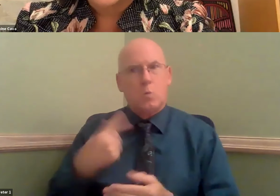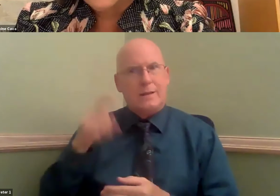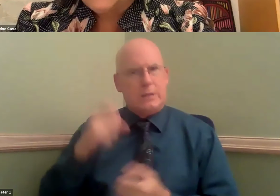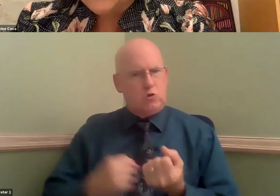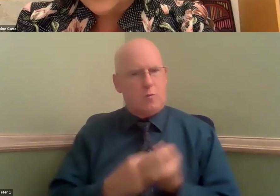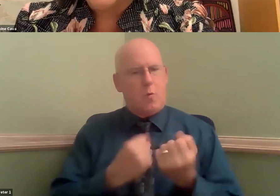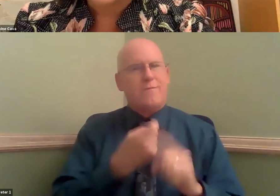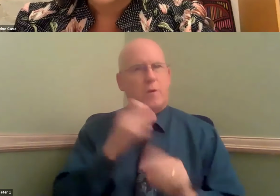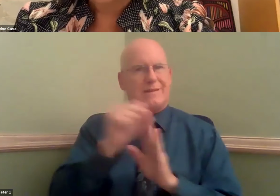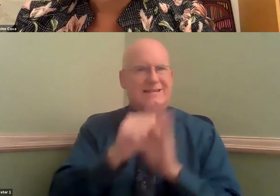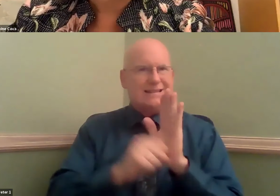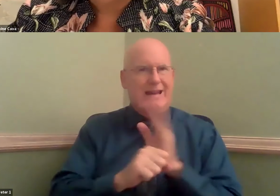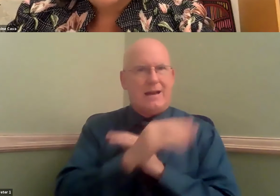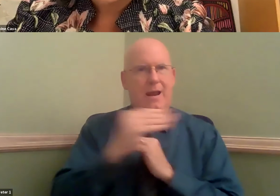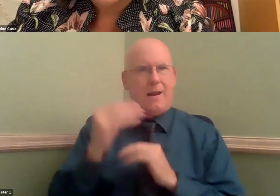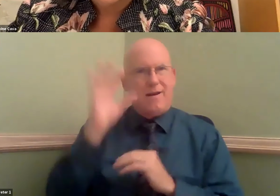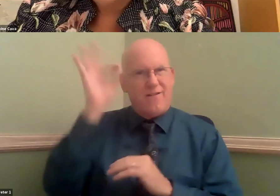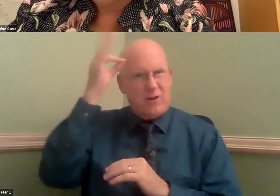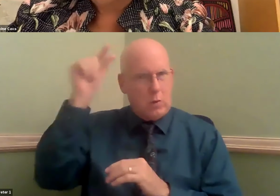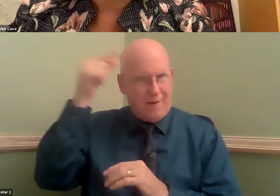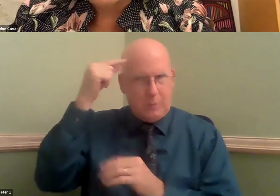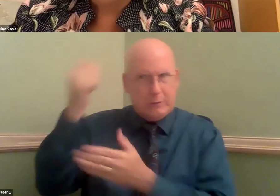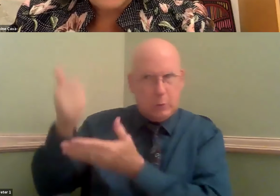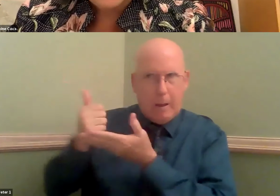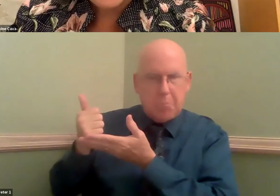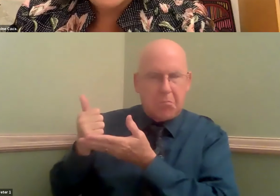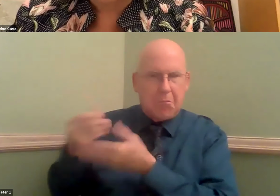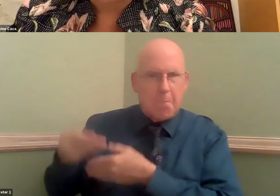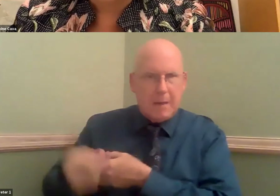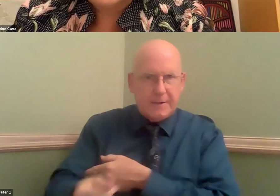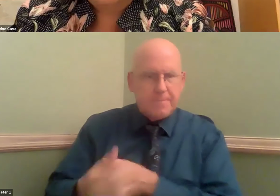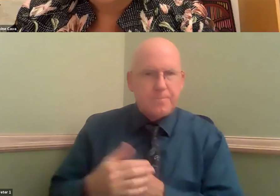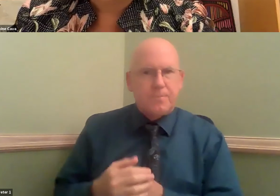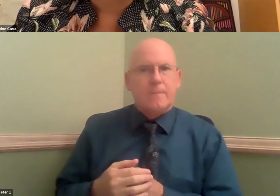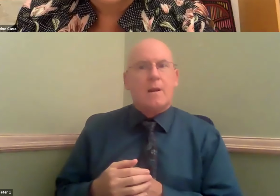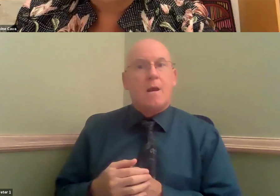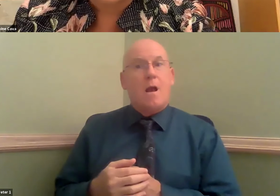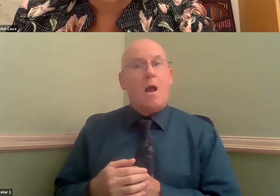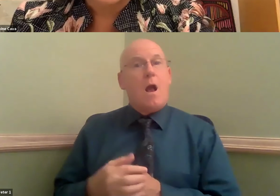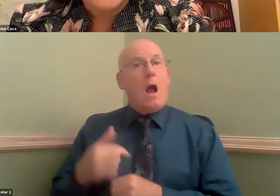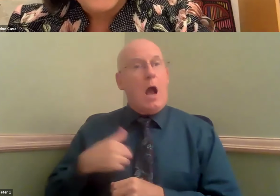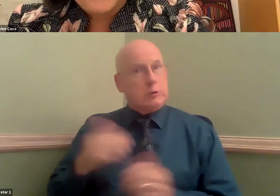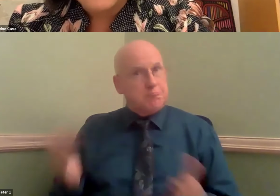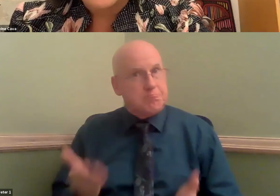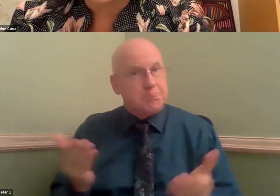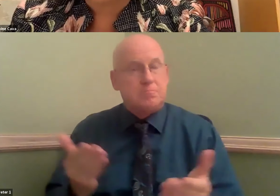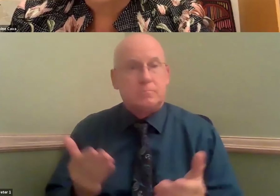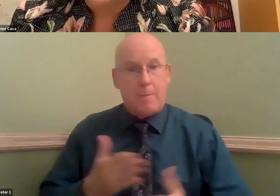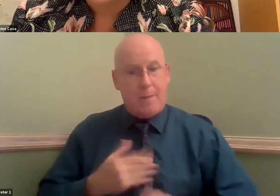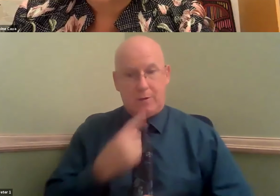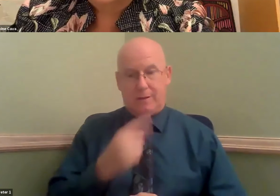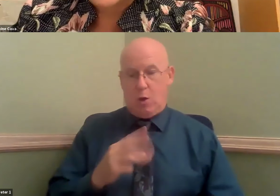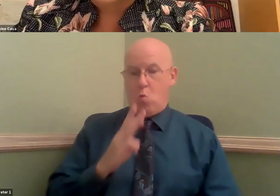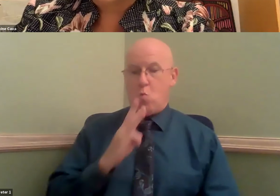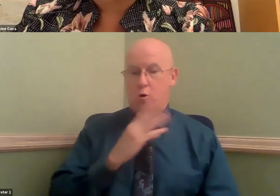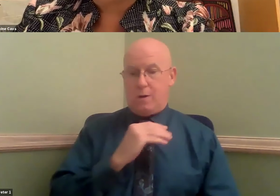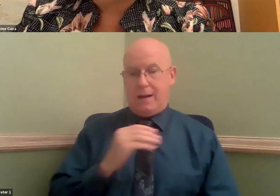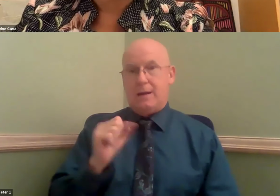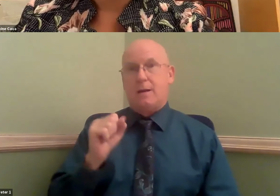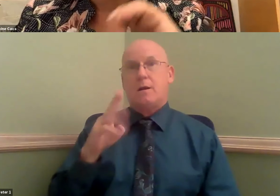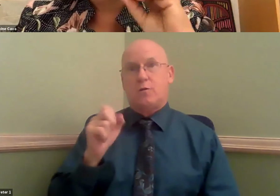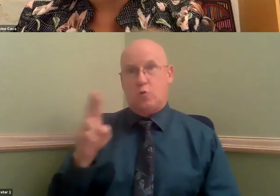from our state and federal government. But we've also, I've pushed, and I'm very happy to say that the Water and Sewer Department has acknowledged that we can